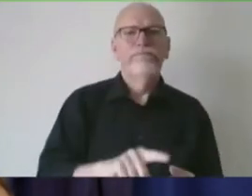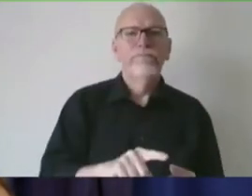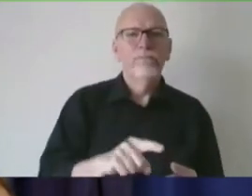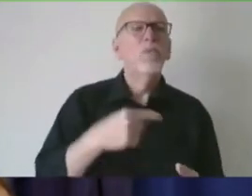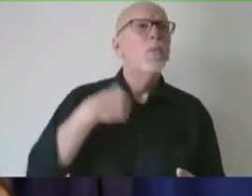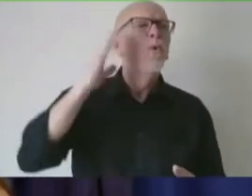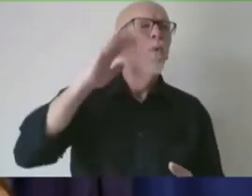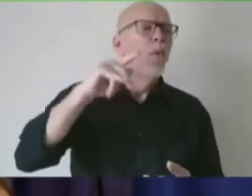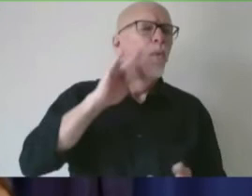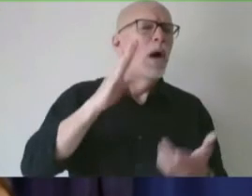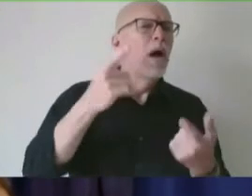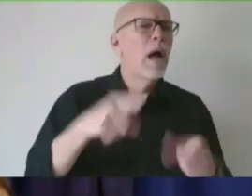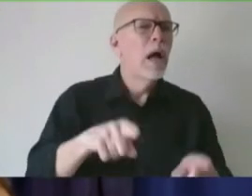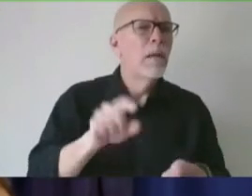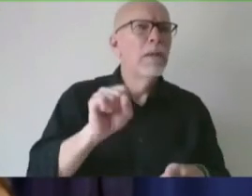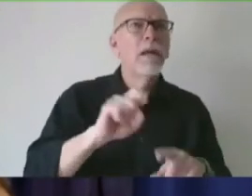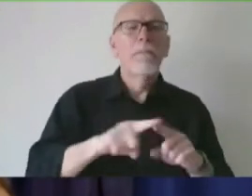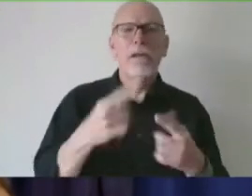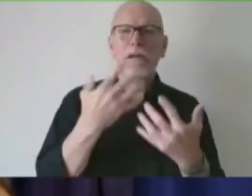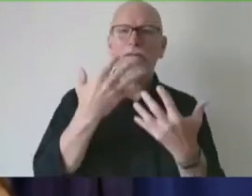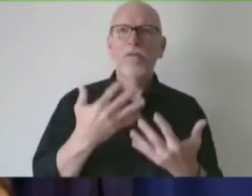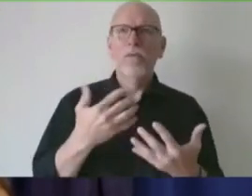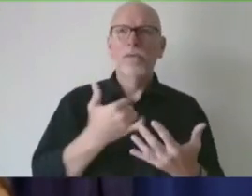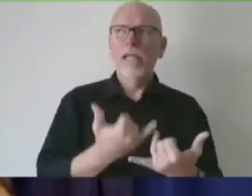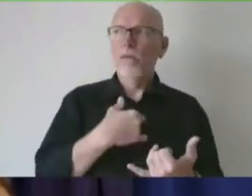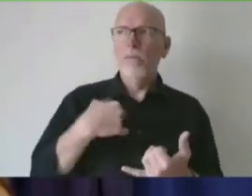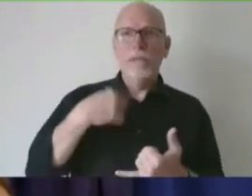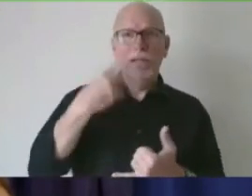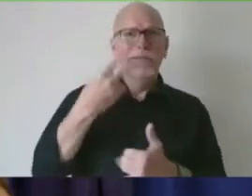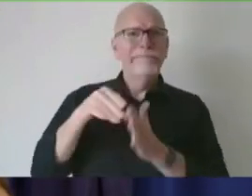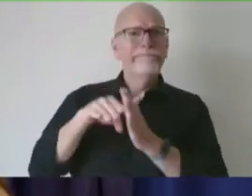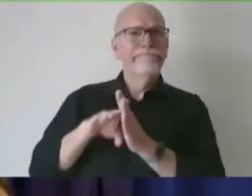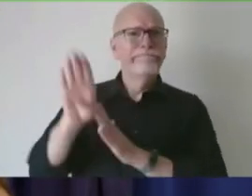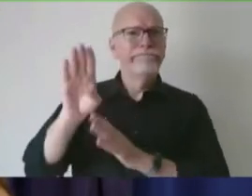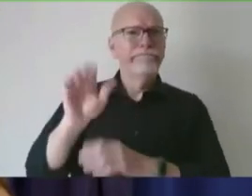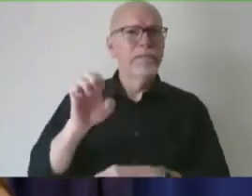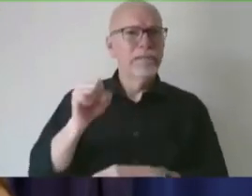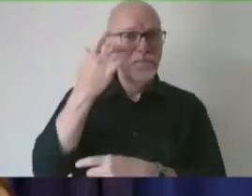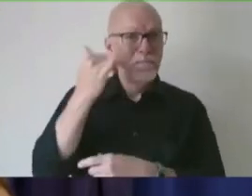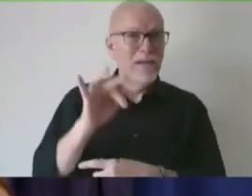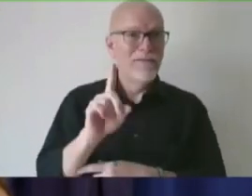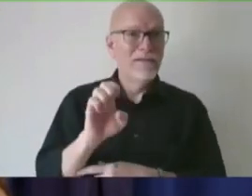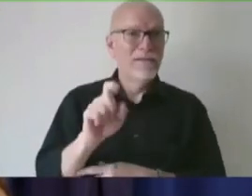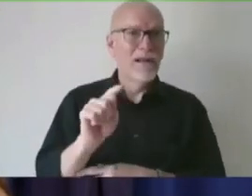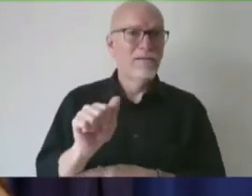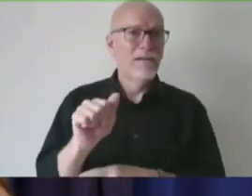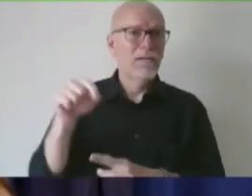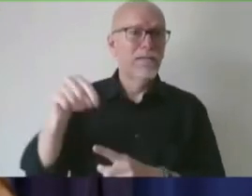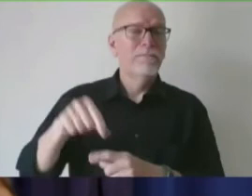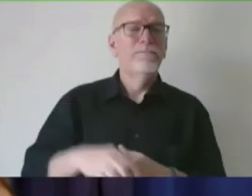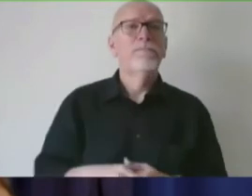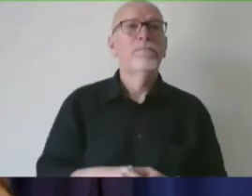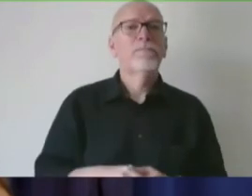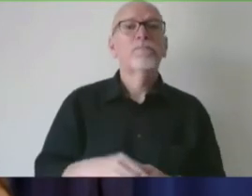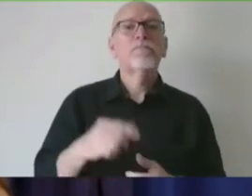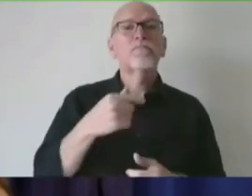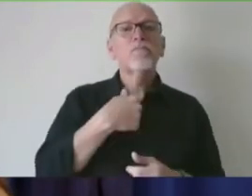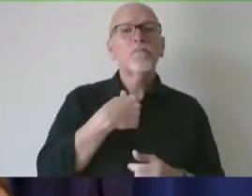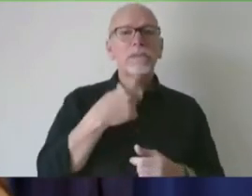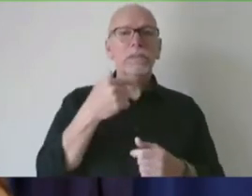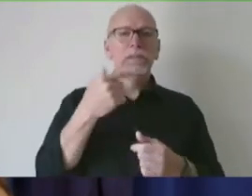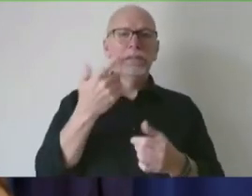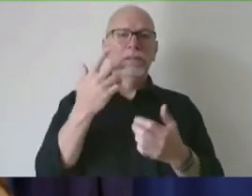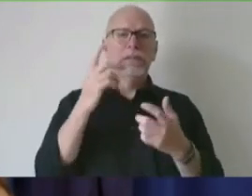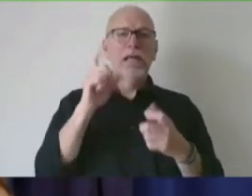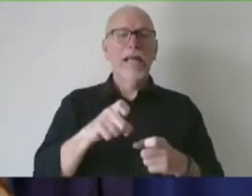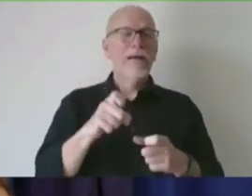happen. Unfortunately, it is happening when we are seeing a resurgence of cases due to the Delta variant. We measure vaccine progress one shot